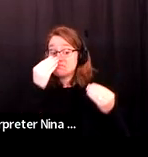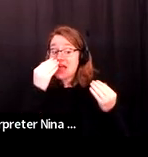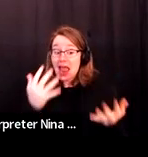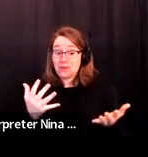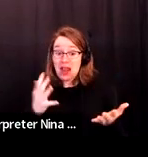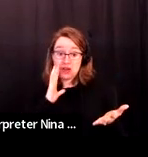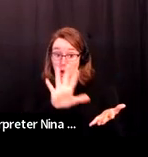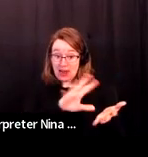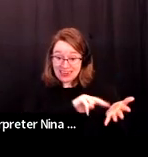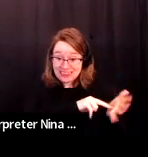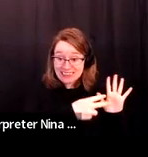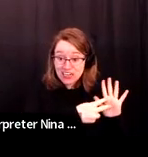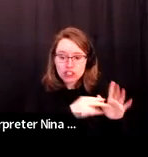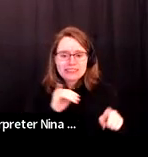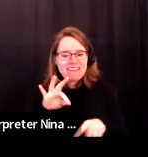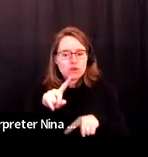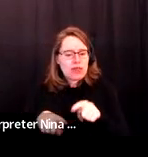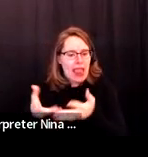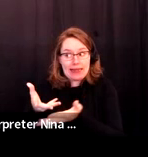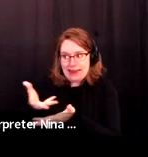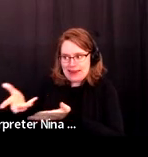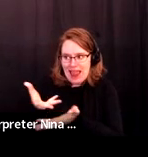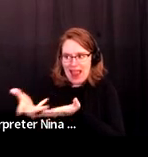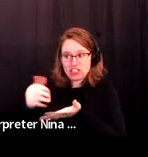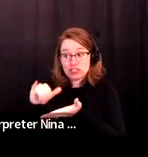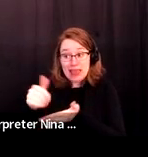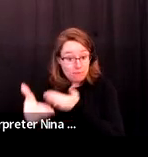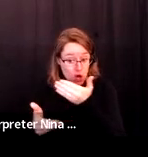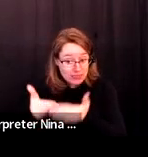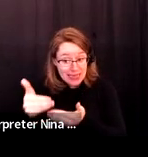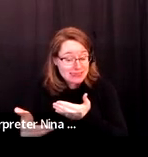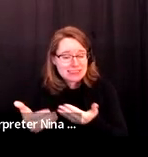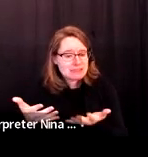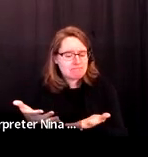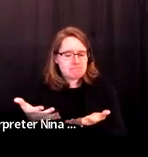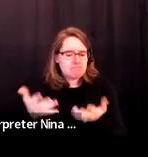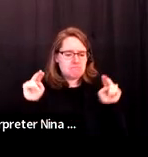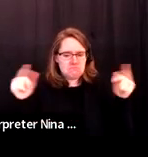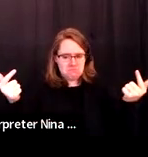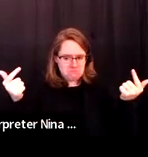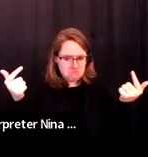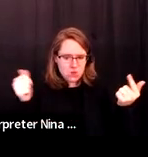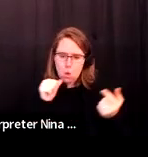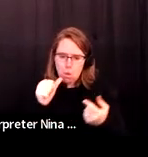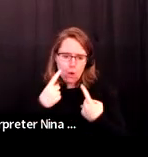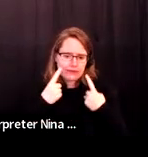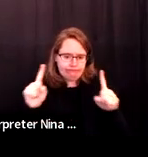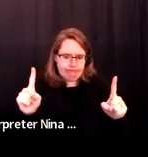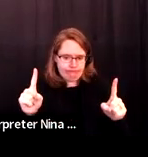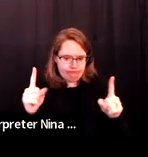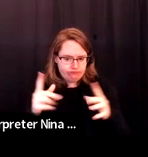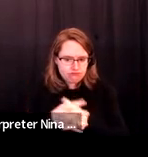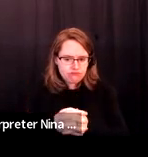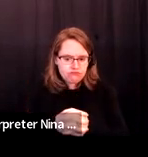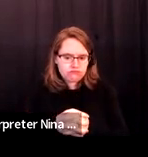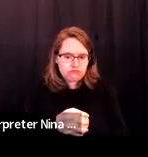you cannot engage in that in the process, right, of it, you will not get there, right? And